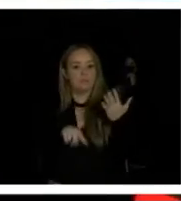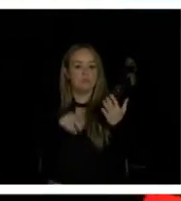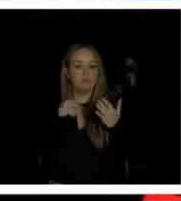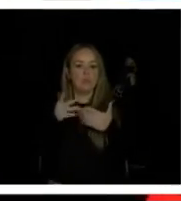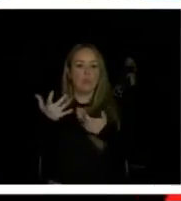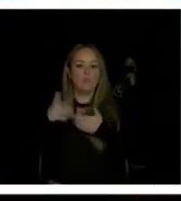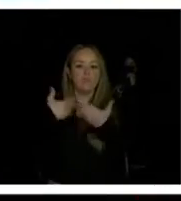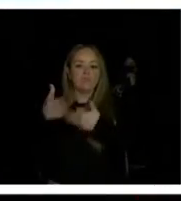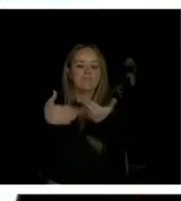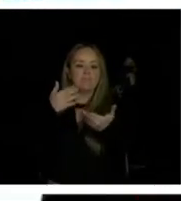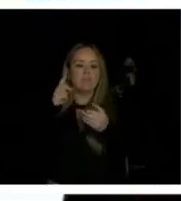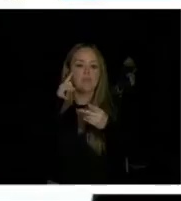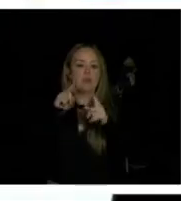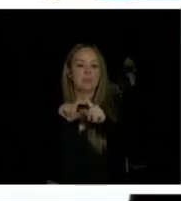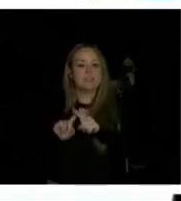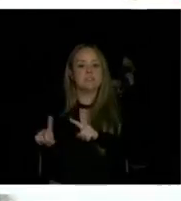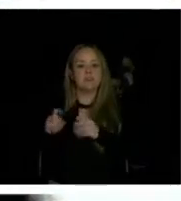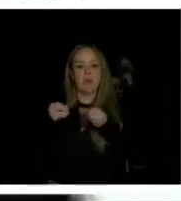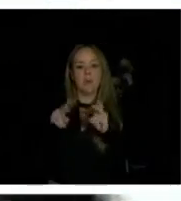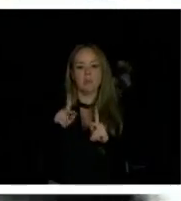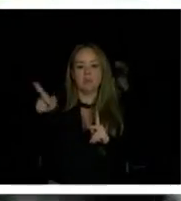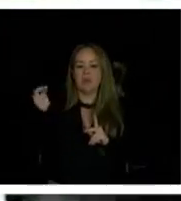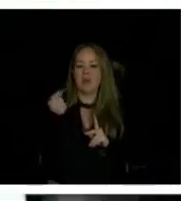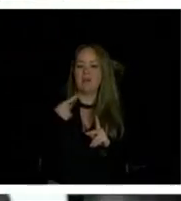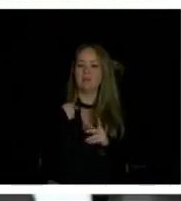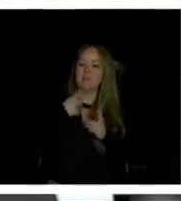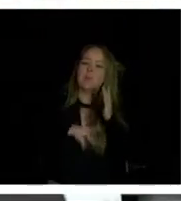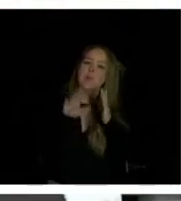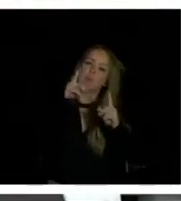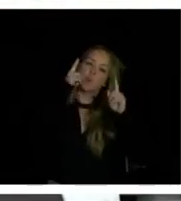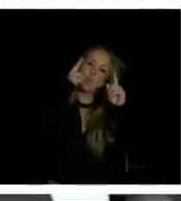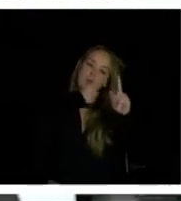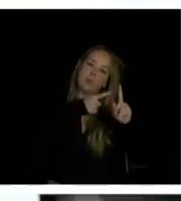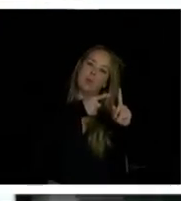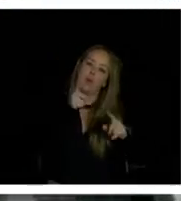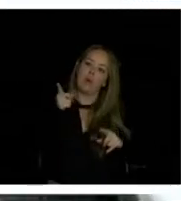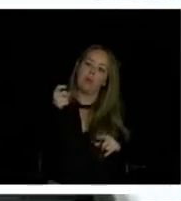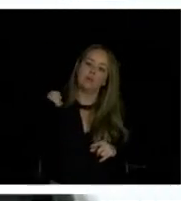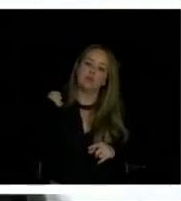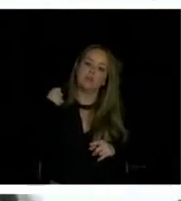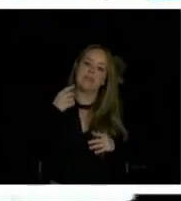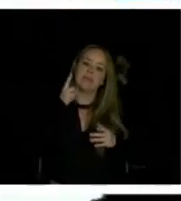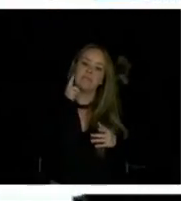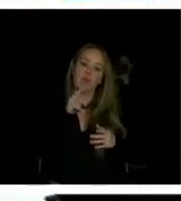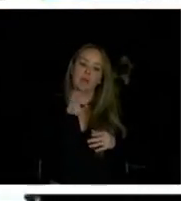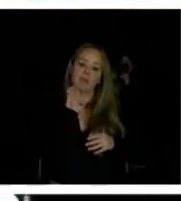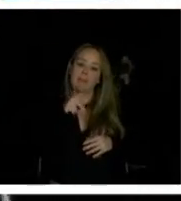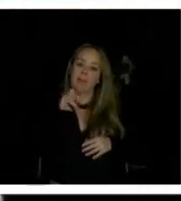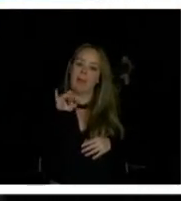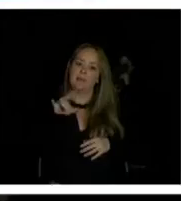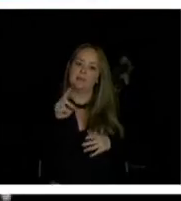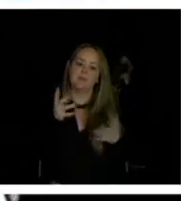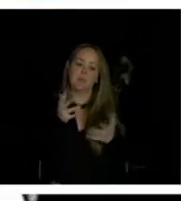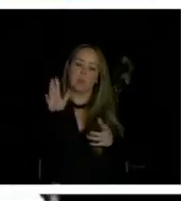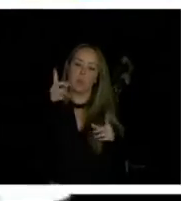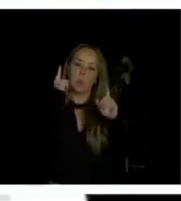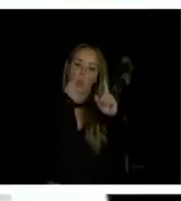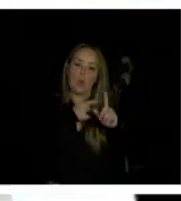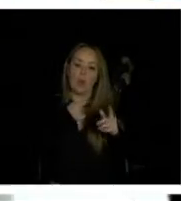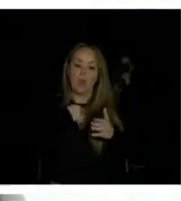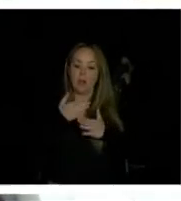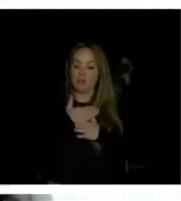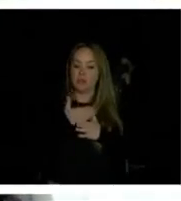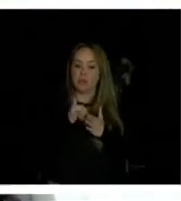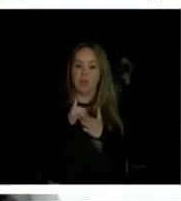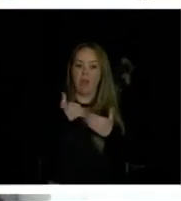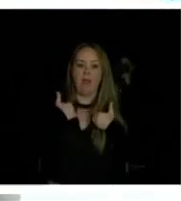of the things that I share with students when they ask me, what's your goal, Ms. Saavedra, as the superintendent of El Paso ISD? And what I share with them is that